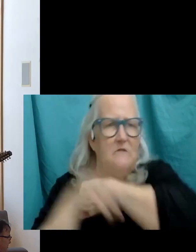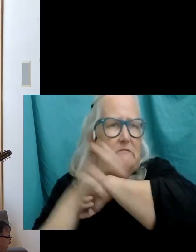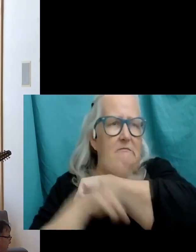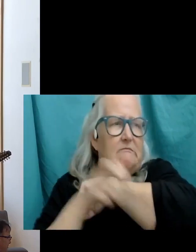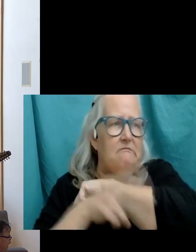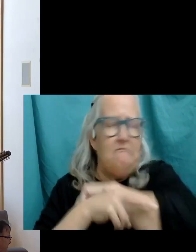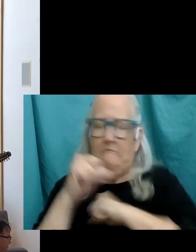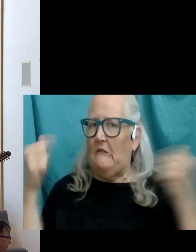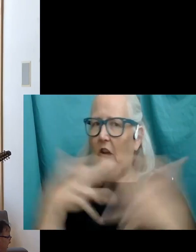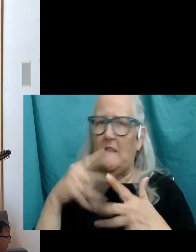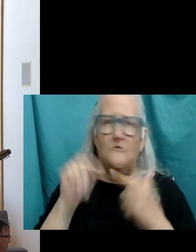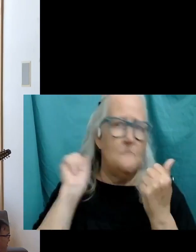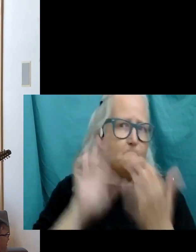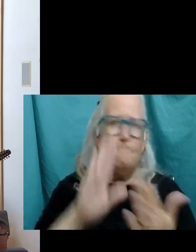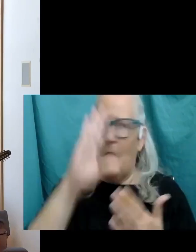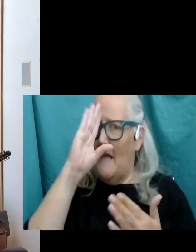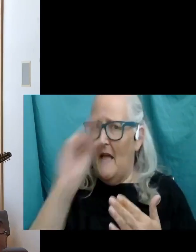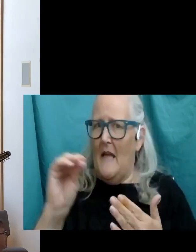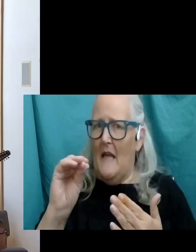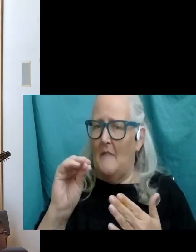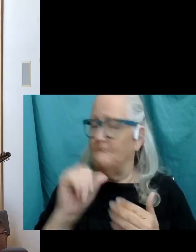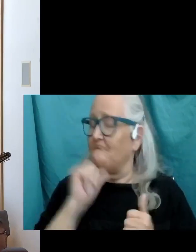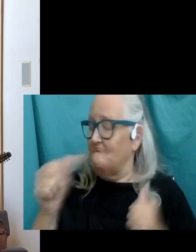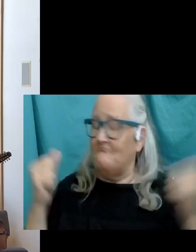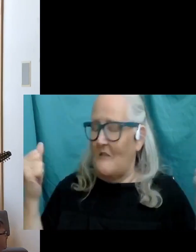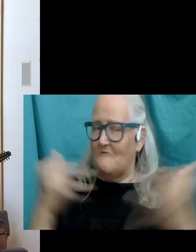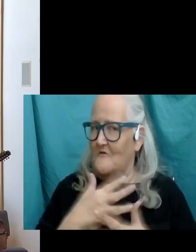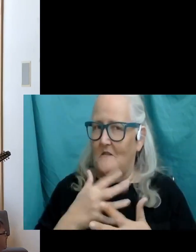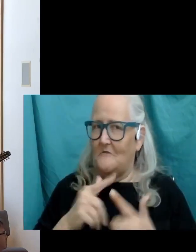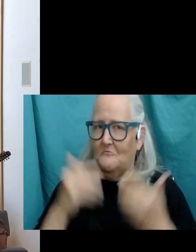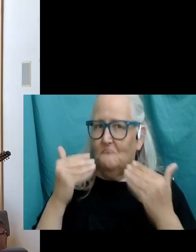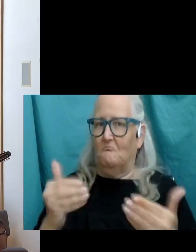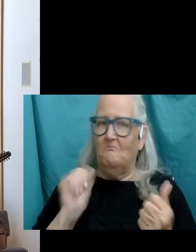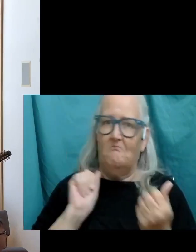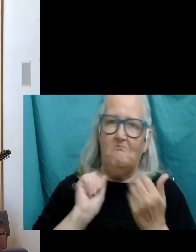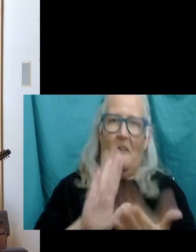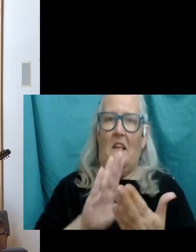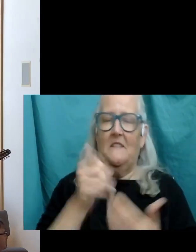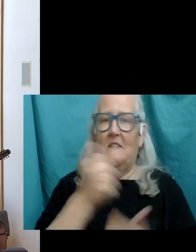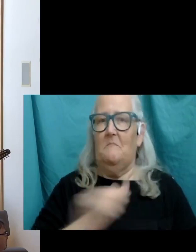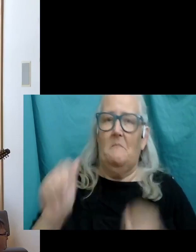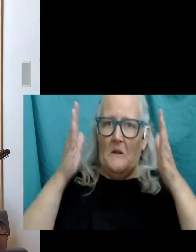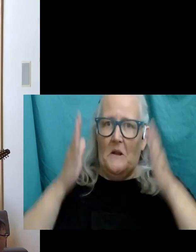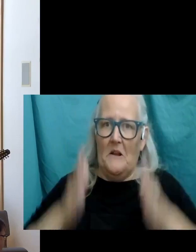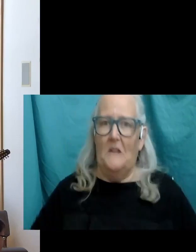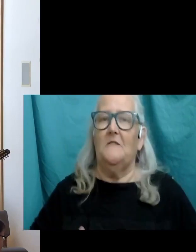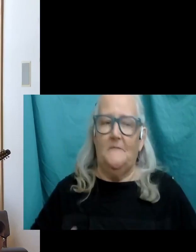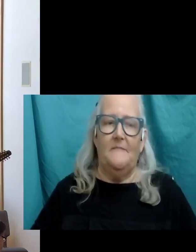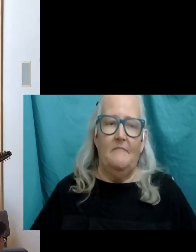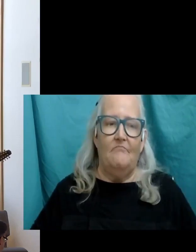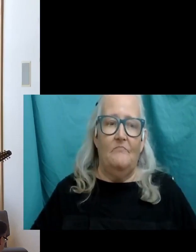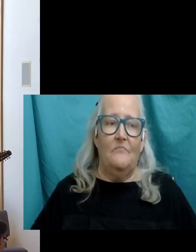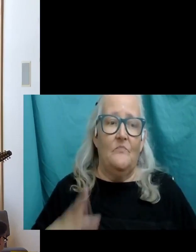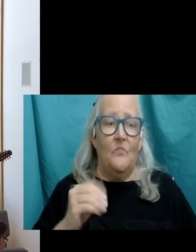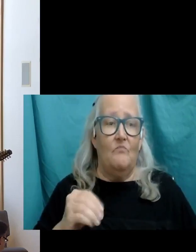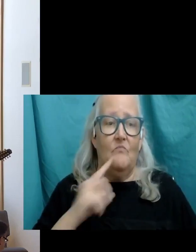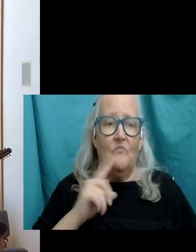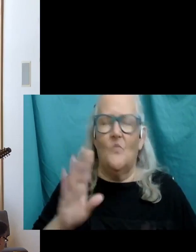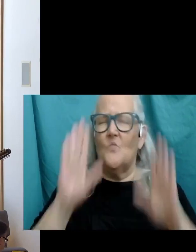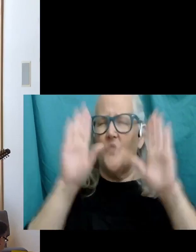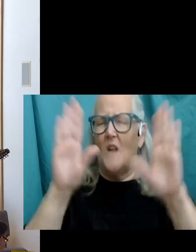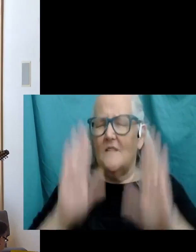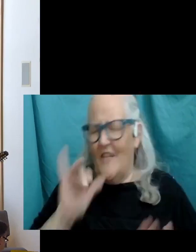any man. Not fearing to face any man. And it's wonderful living the life of